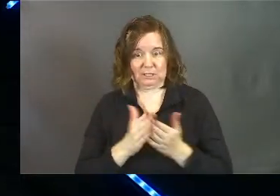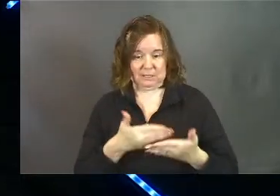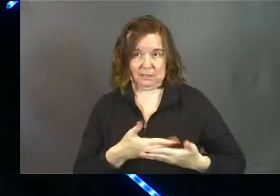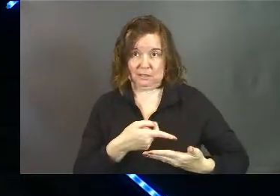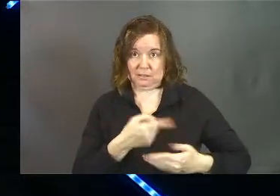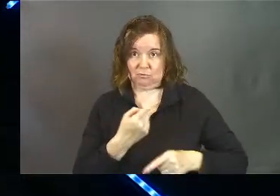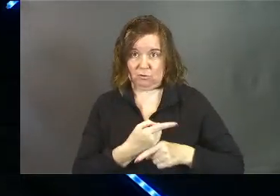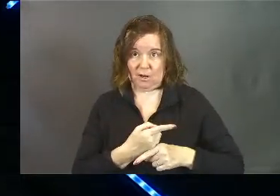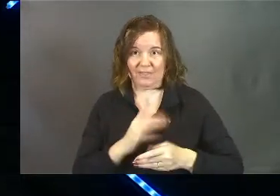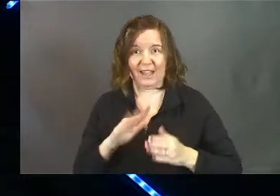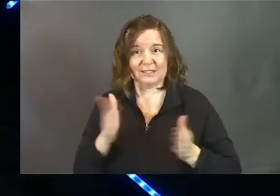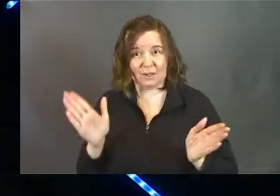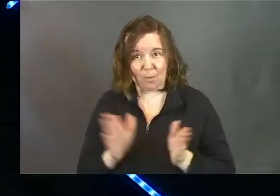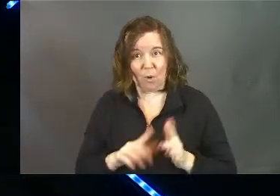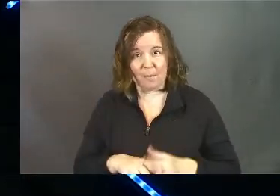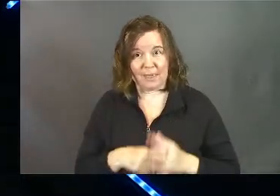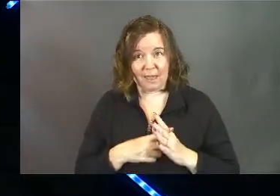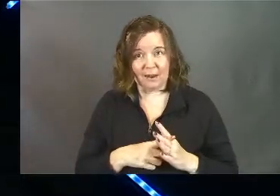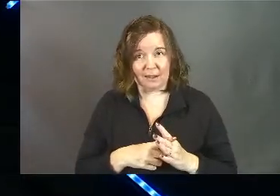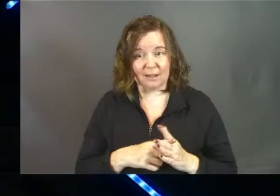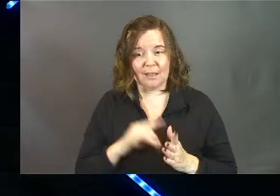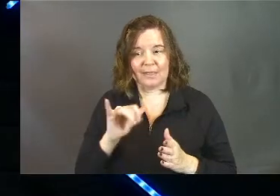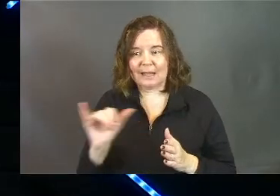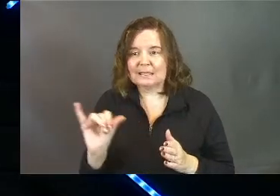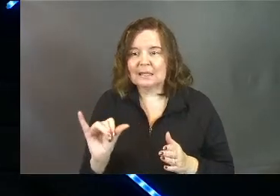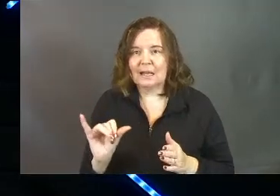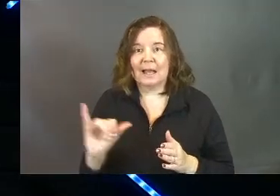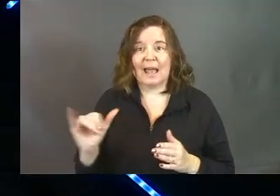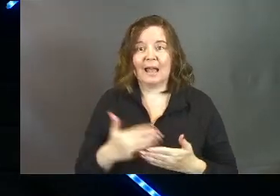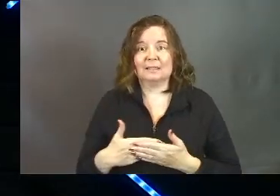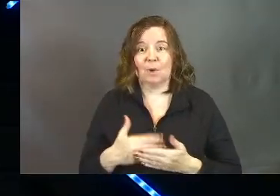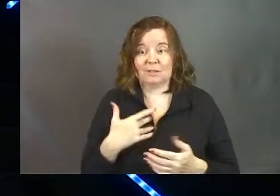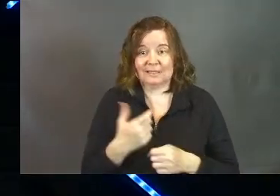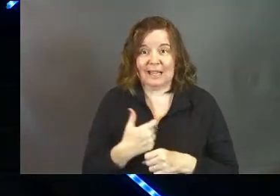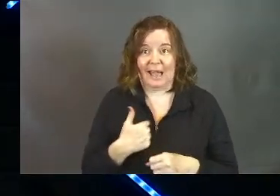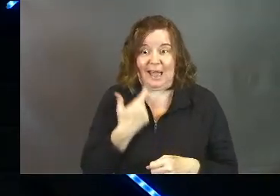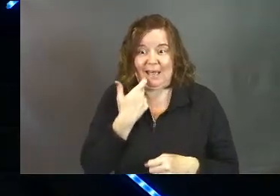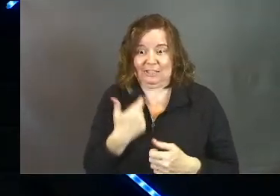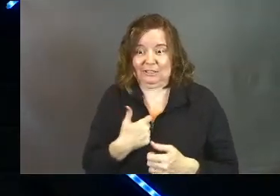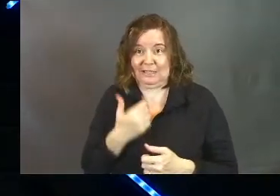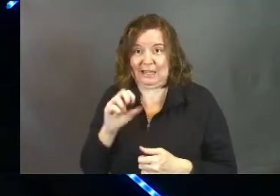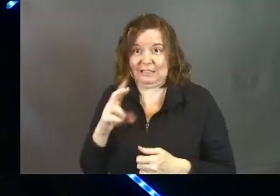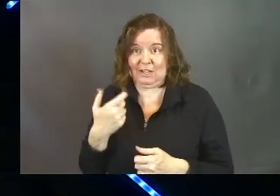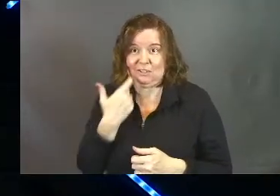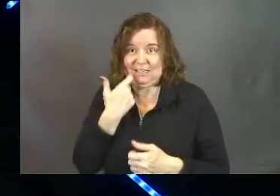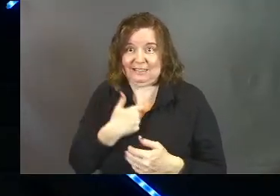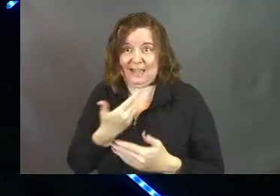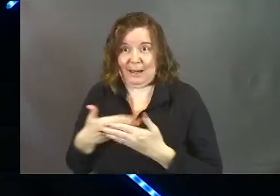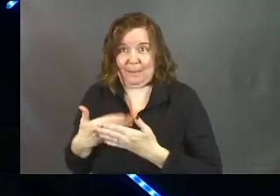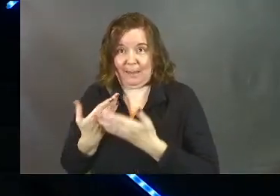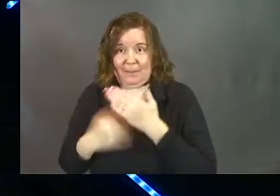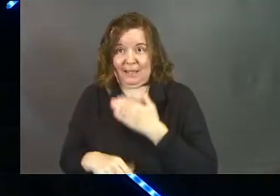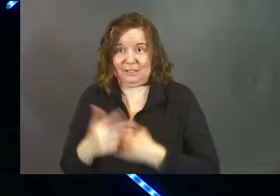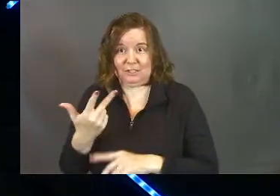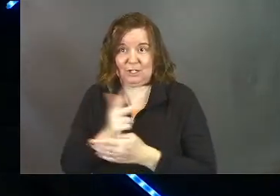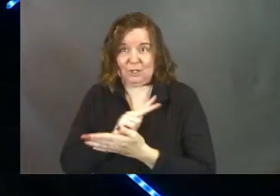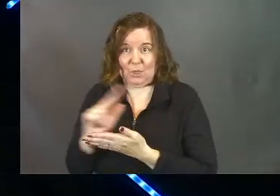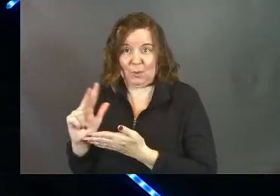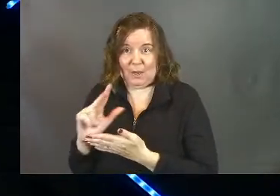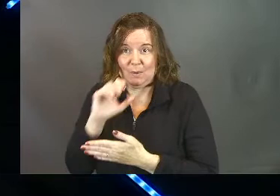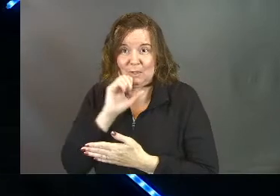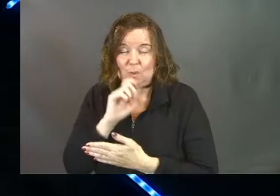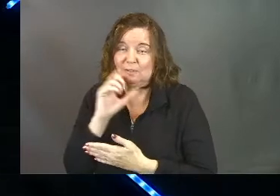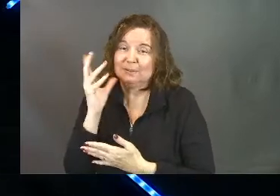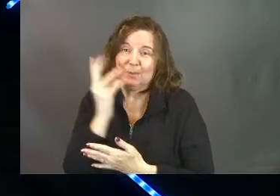right? That is a small beginning. That is like, that's as small as it gets. Like I just, it's like Sarah and I just had a baby. She's 3 weeks old.